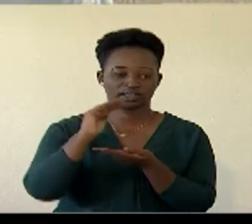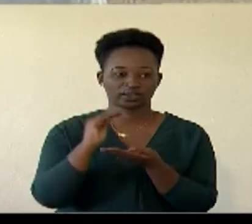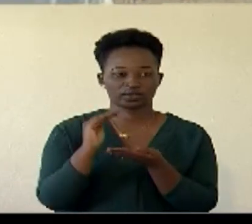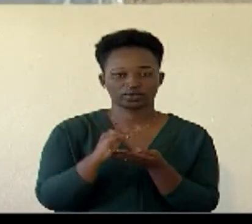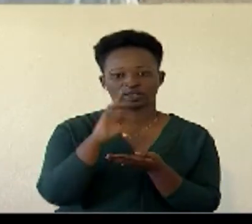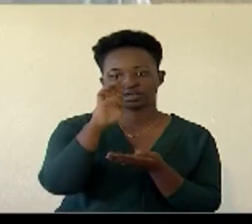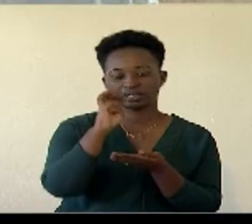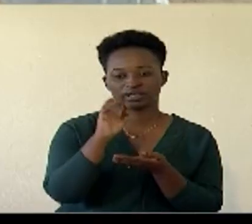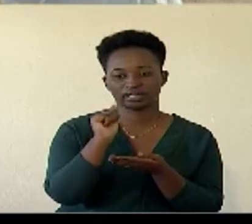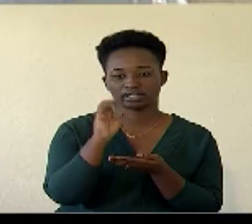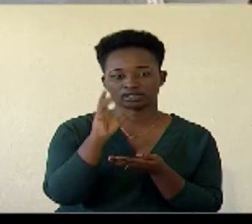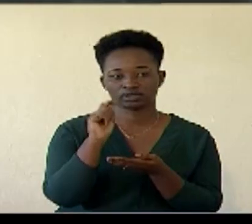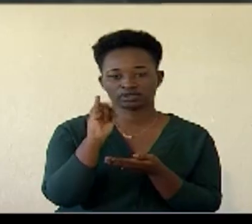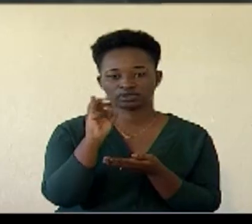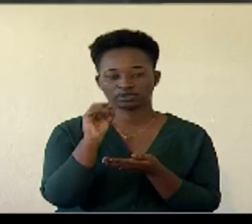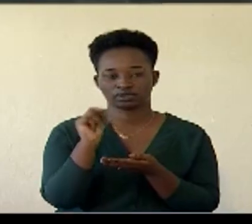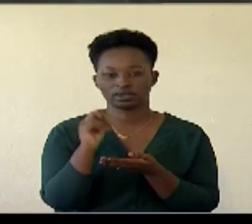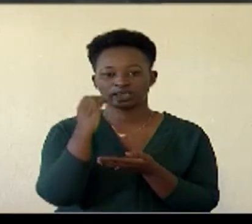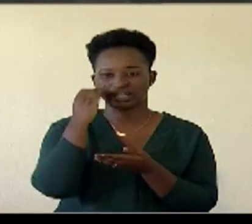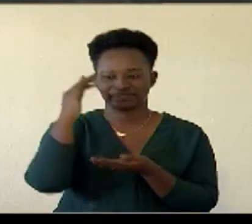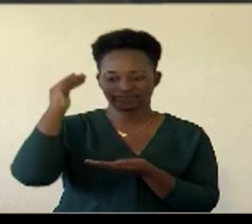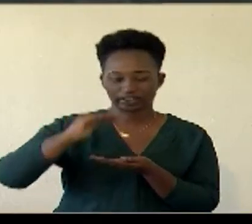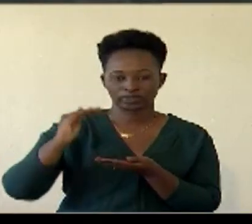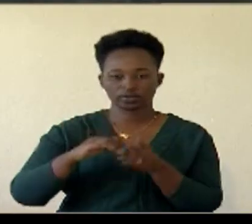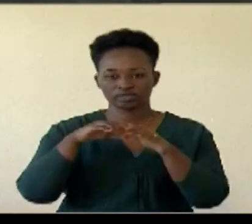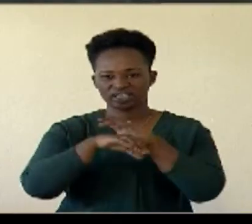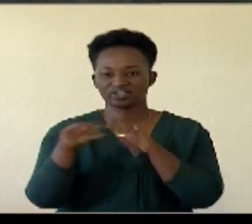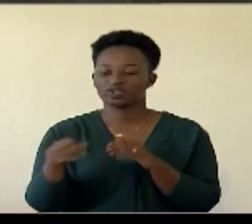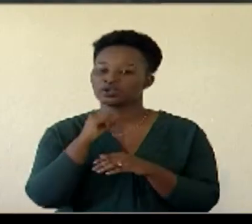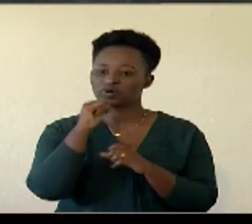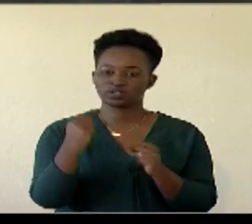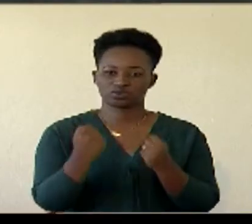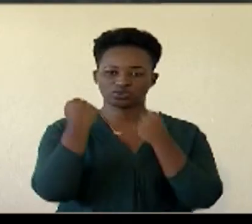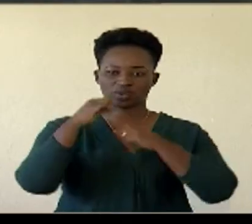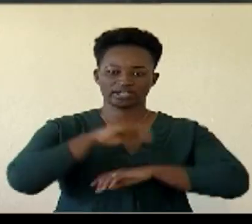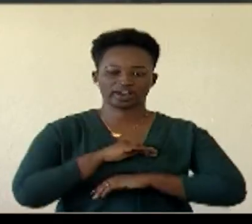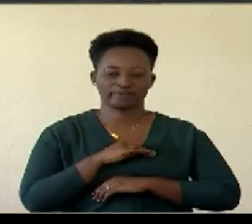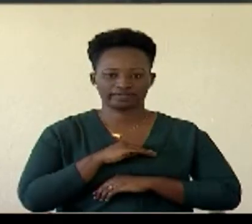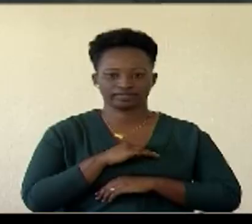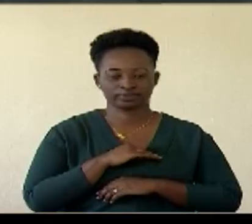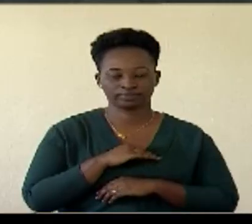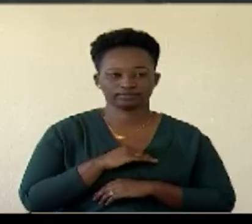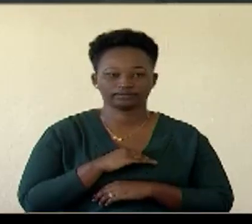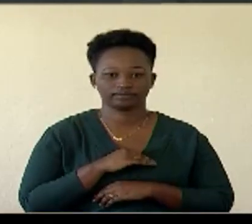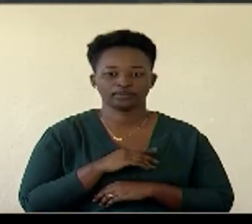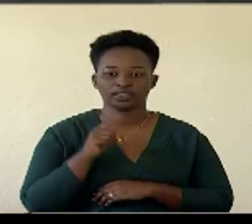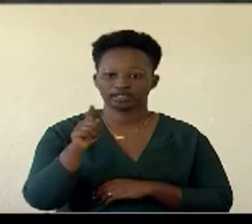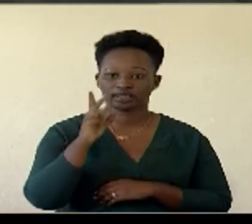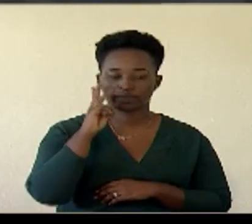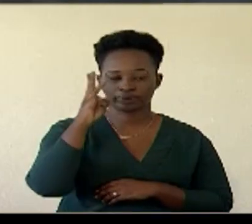the reducing agents are not strong enough, if they are not strong enough, there will